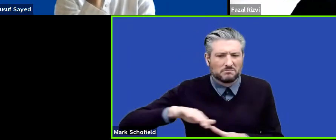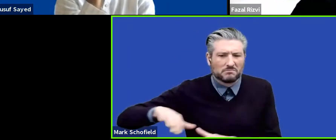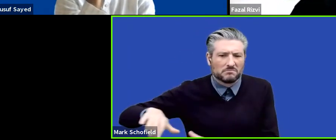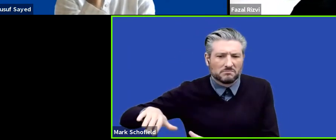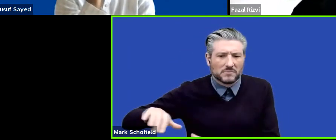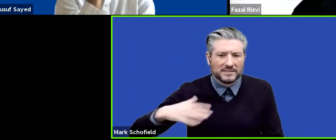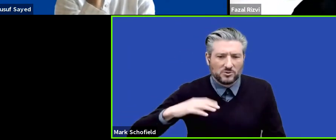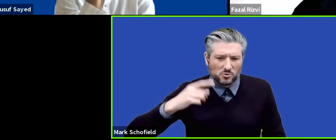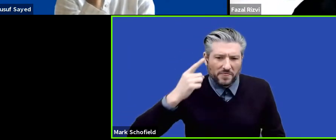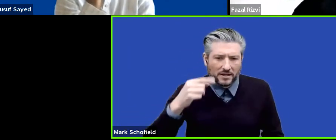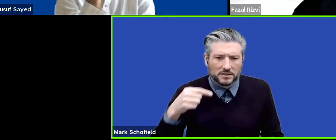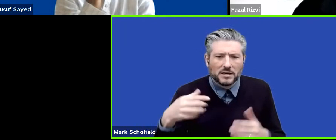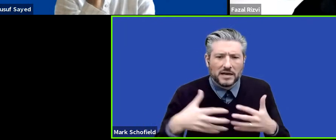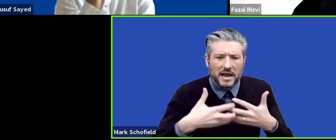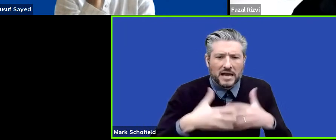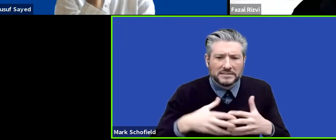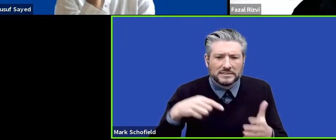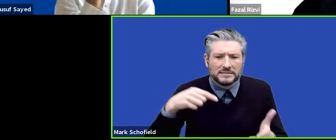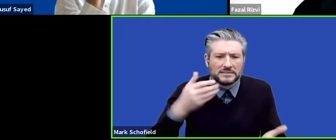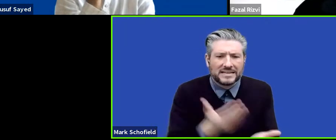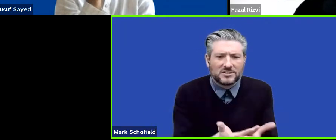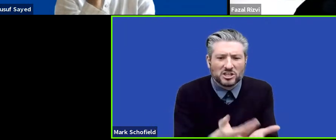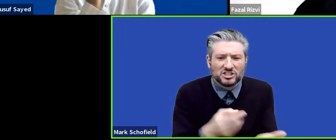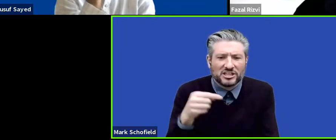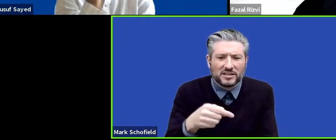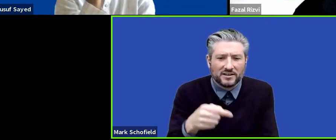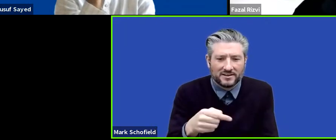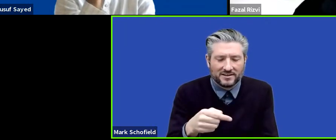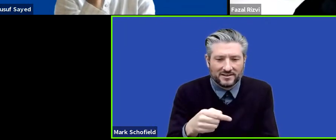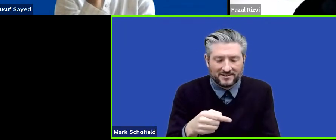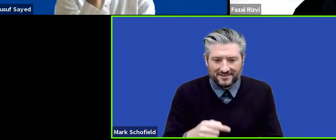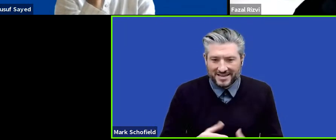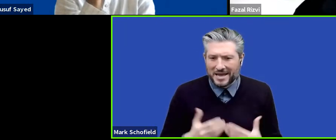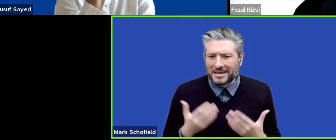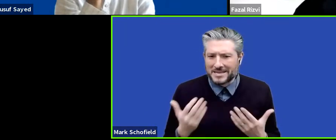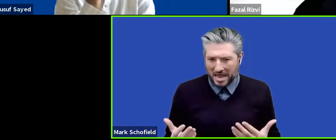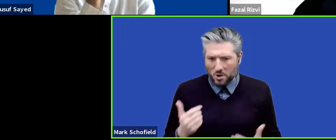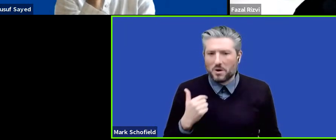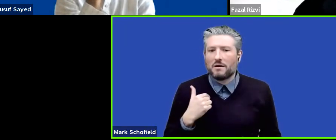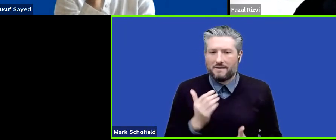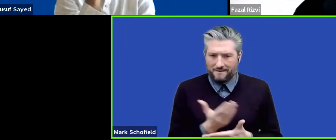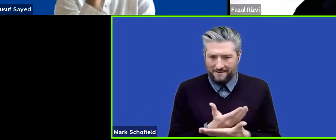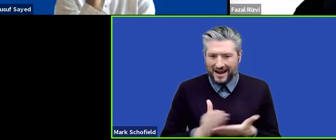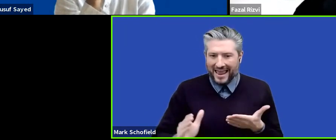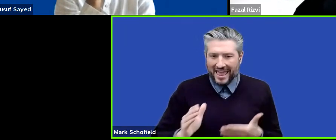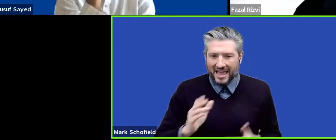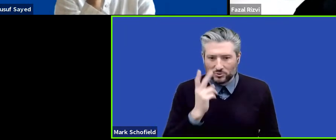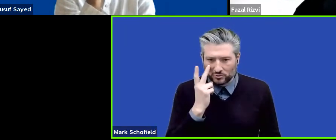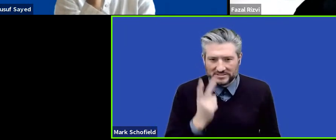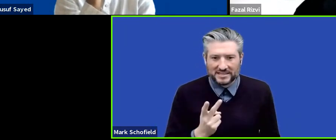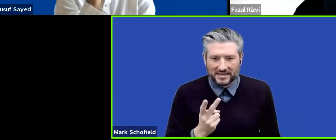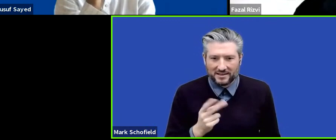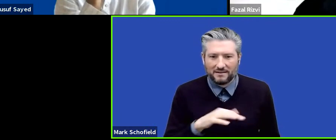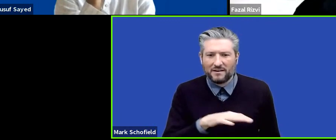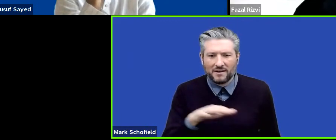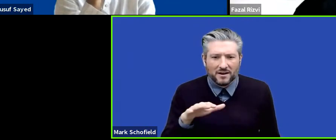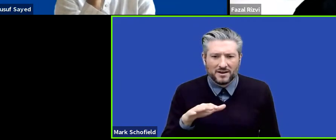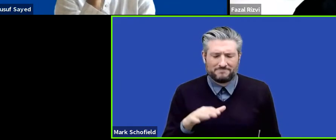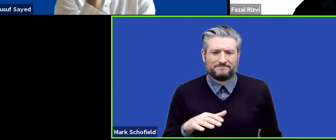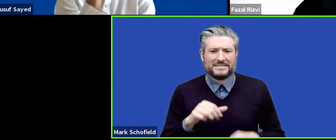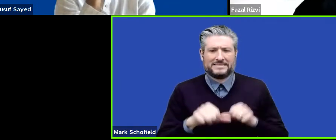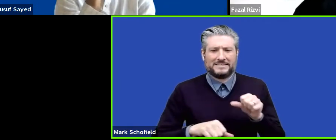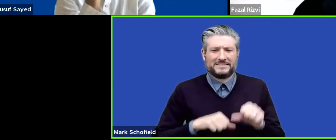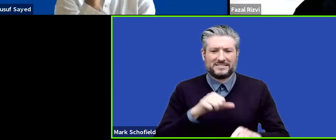have become absolutely clear as to the ways in which the inequalities of the